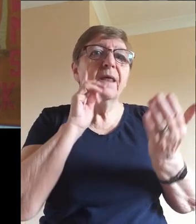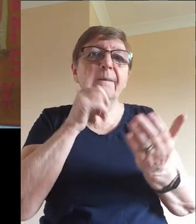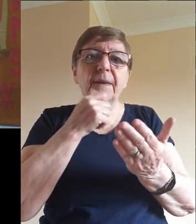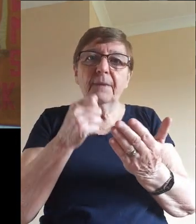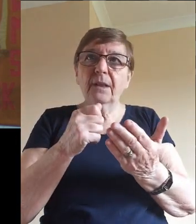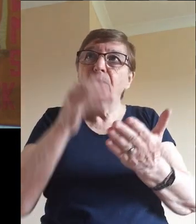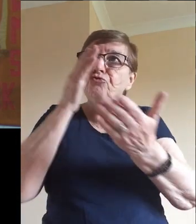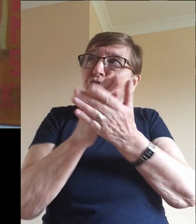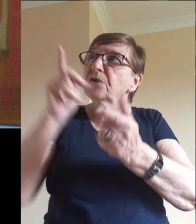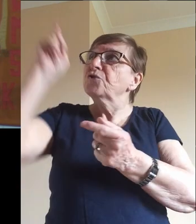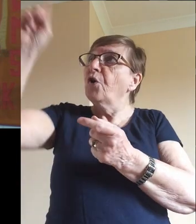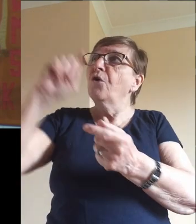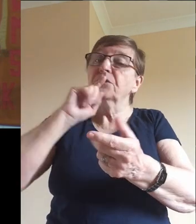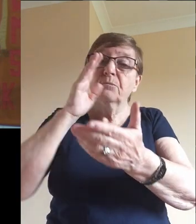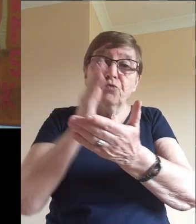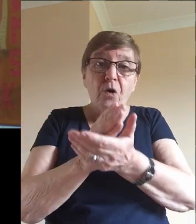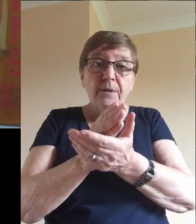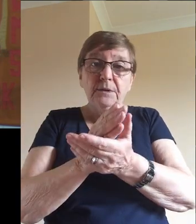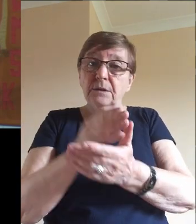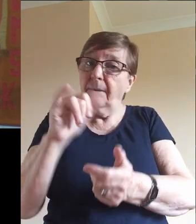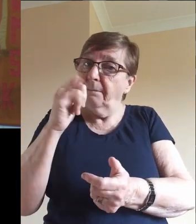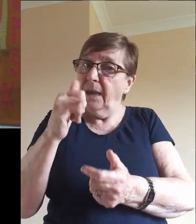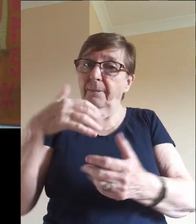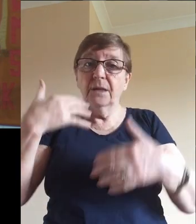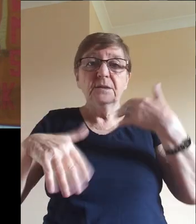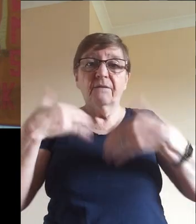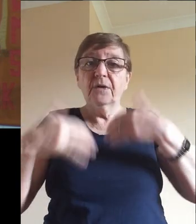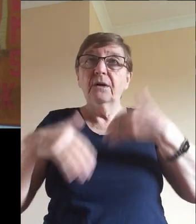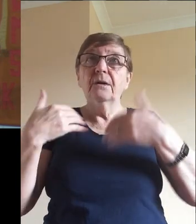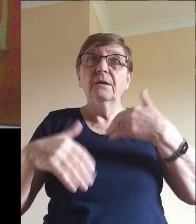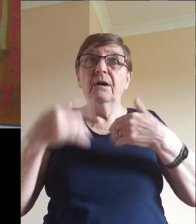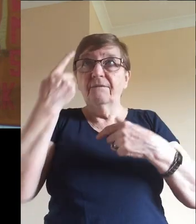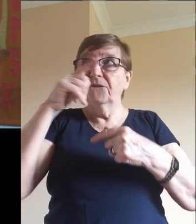of God, and if need be, suffer for them.